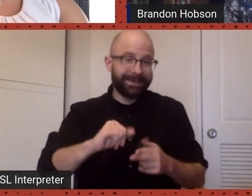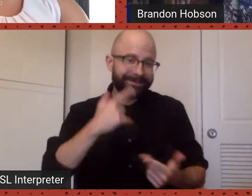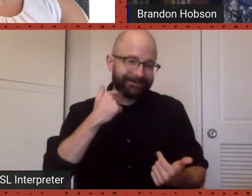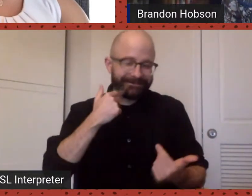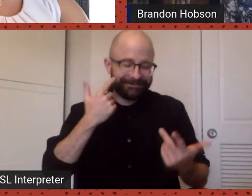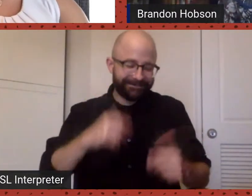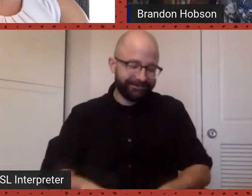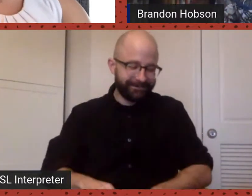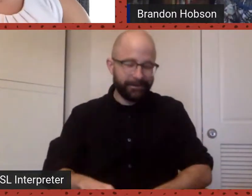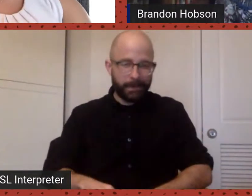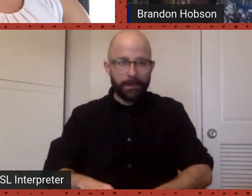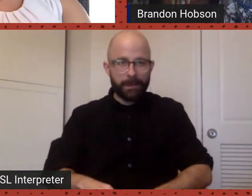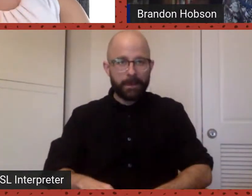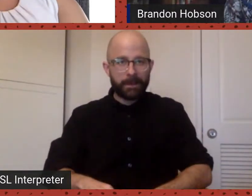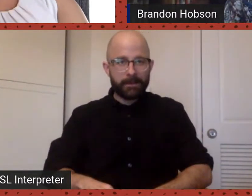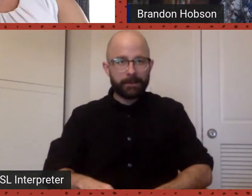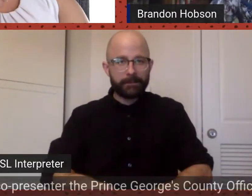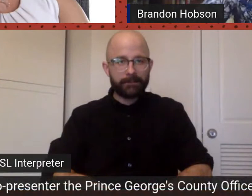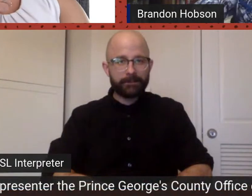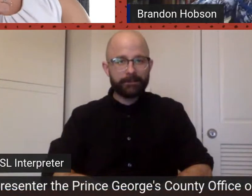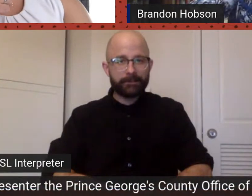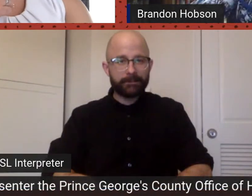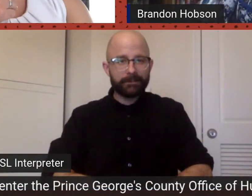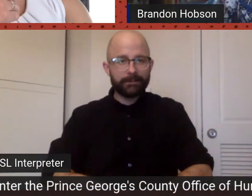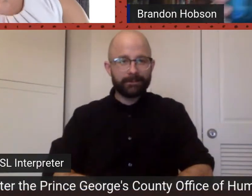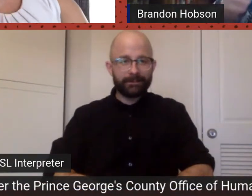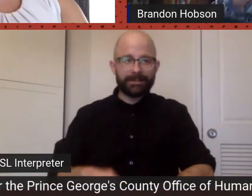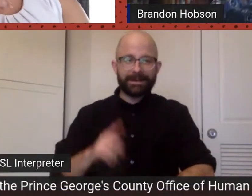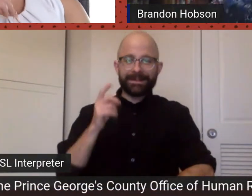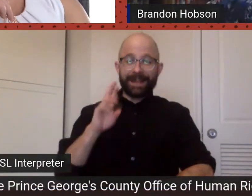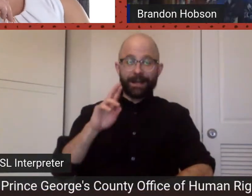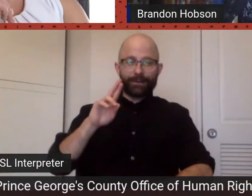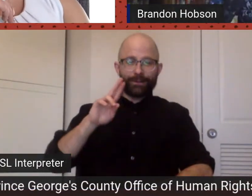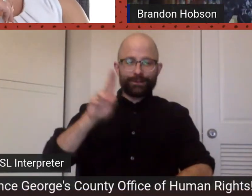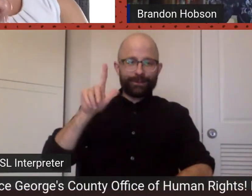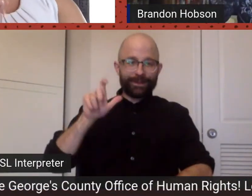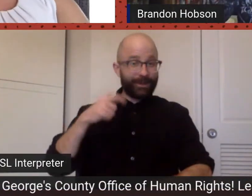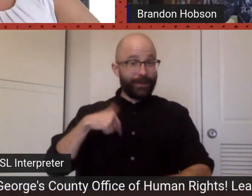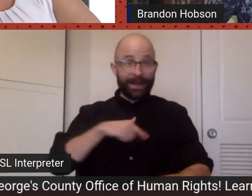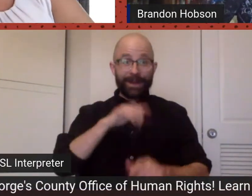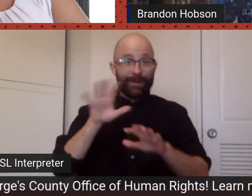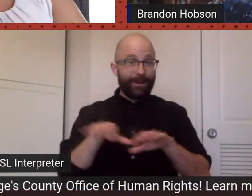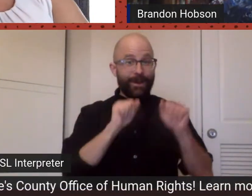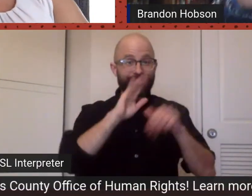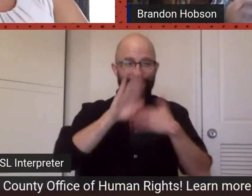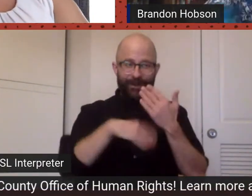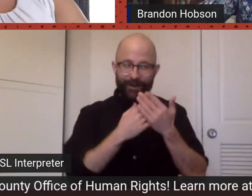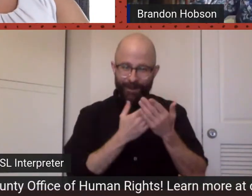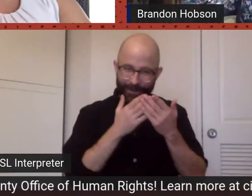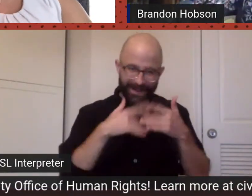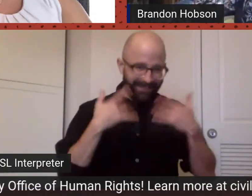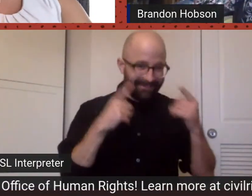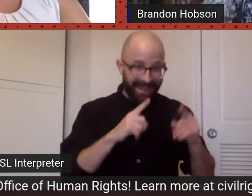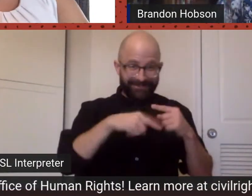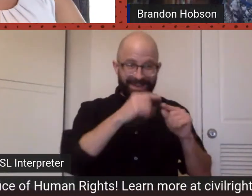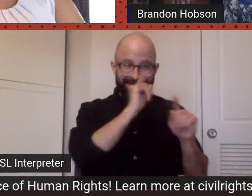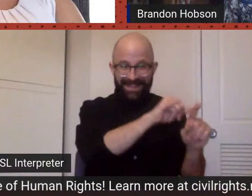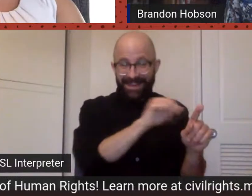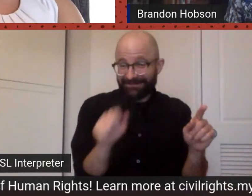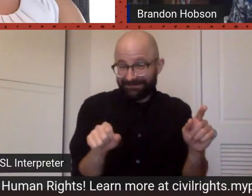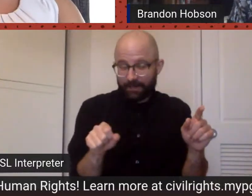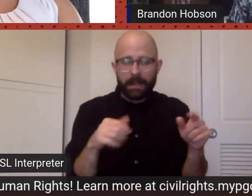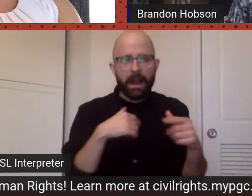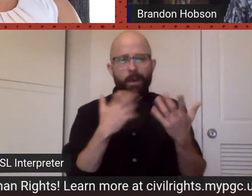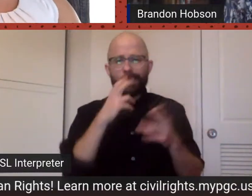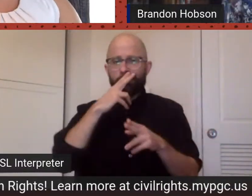Right. So we could have a whole event on that. And I just want to point out for